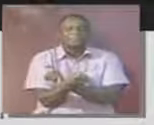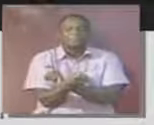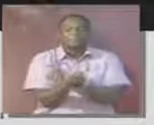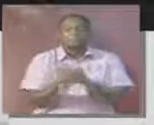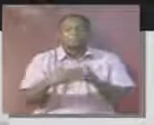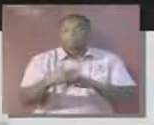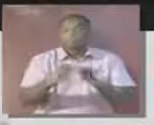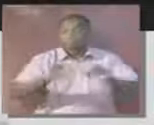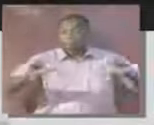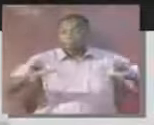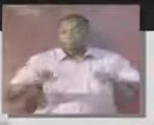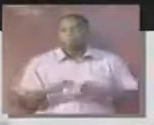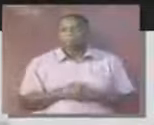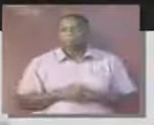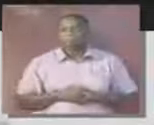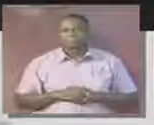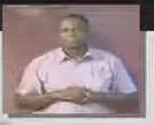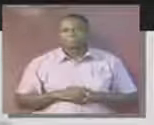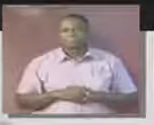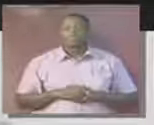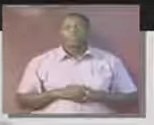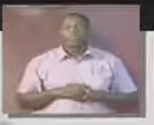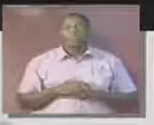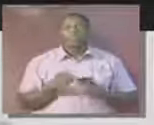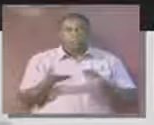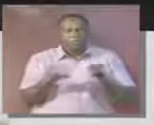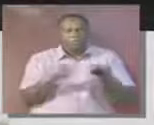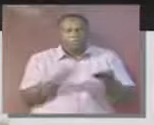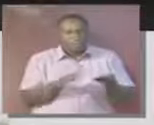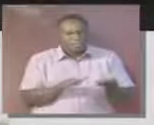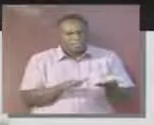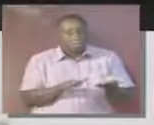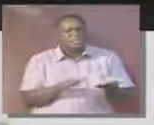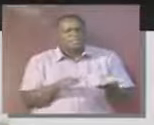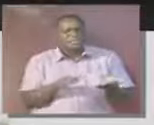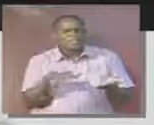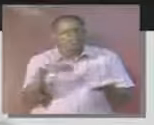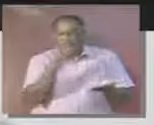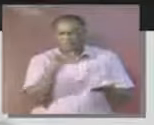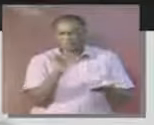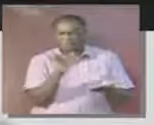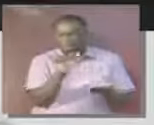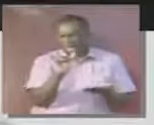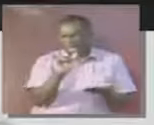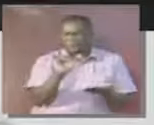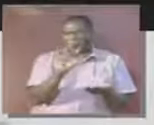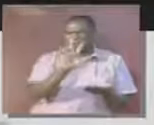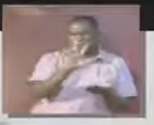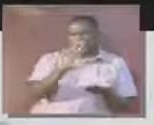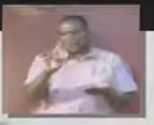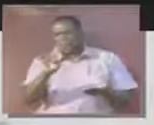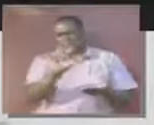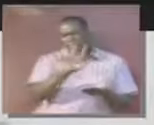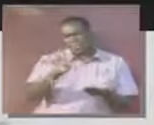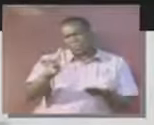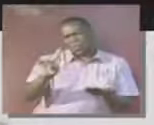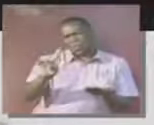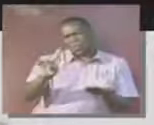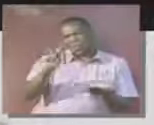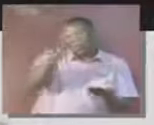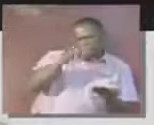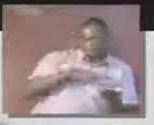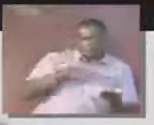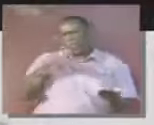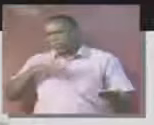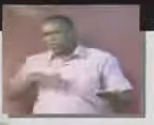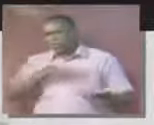slide. The fatalities also maintain a 3-to-1 sort of proportion of men